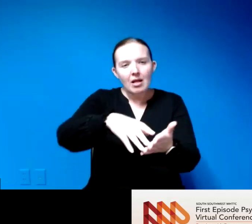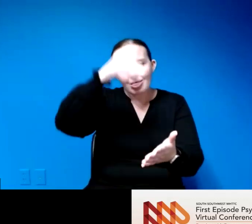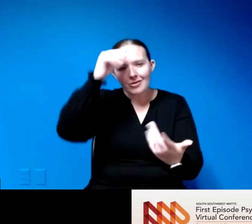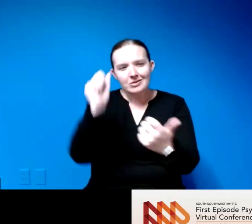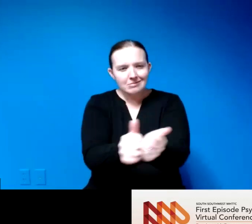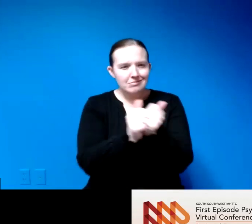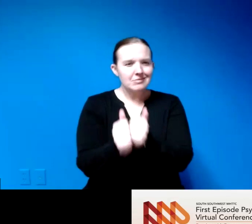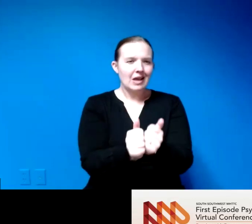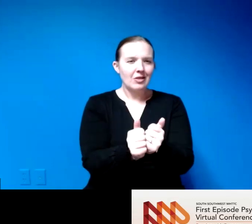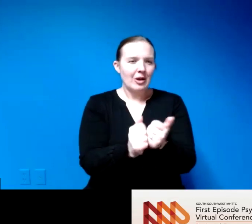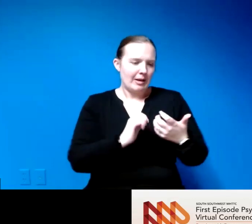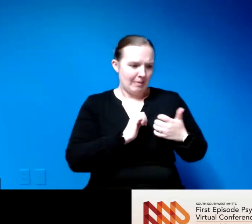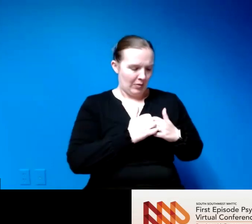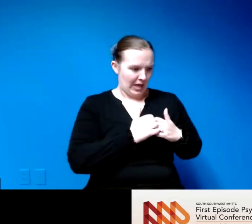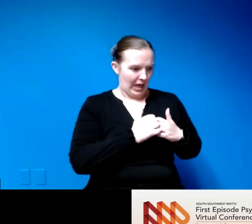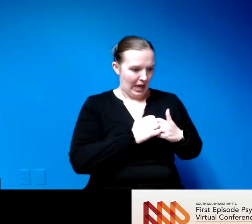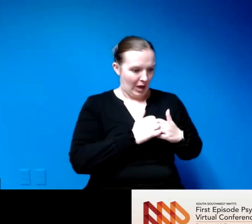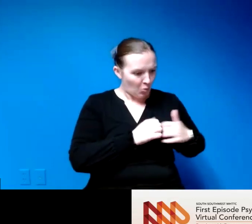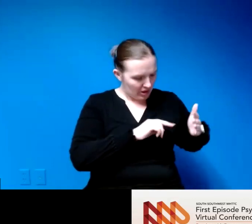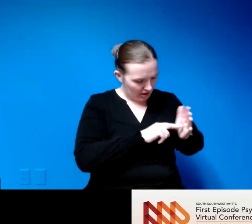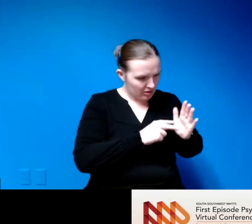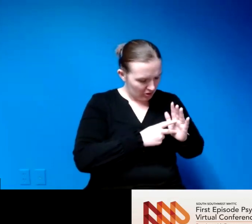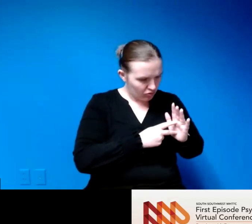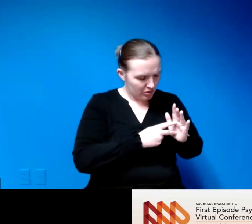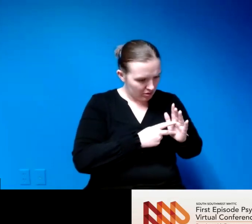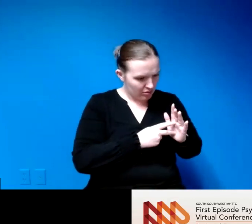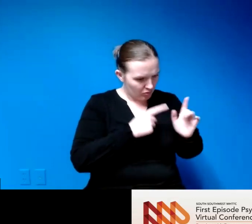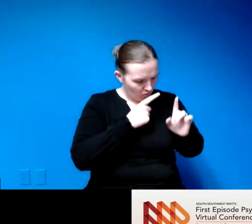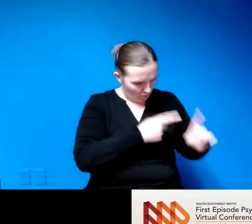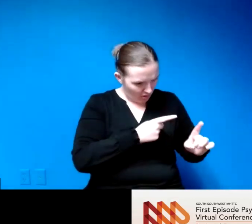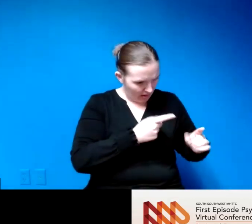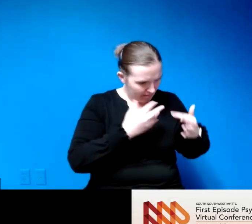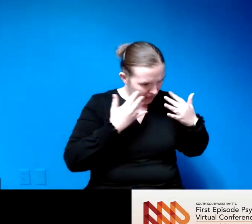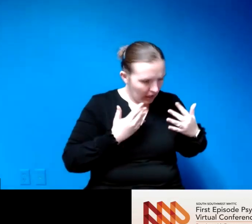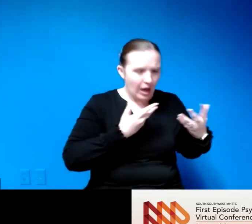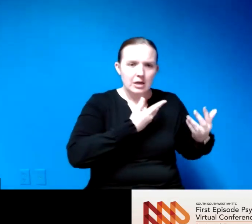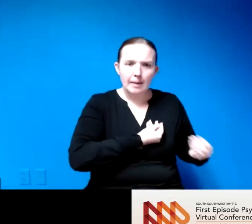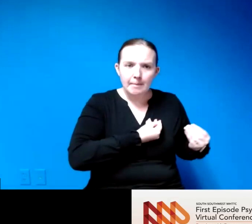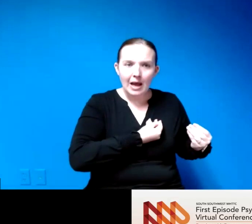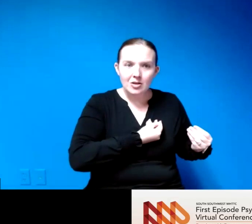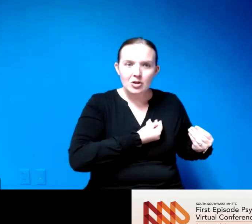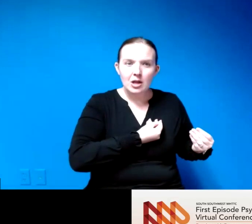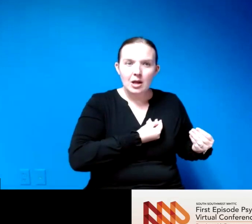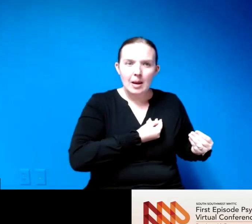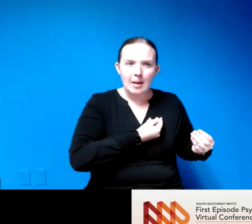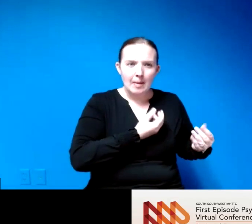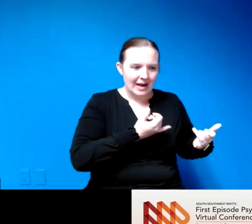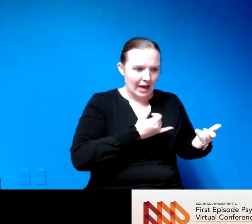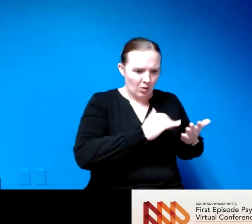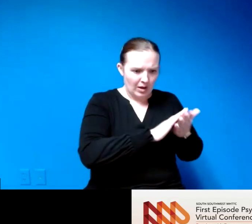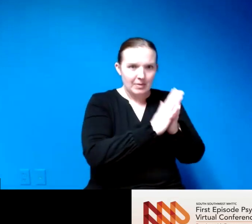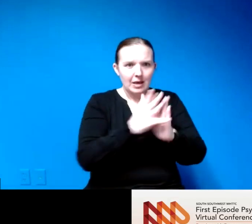about going from the intention of being kind or compassionate to the practice of being kind and